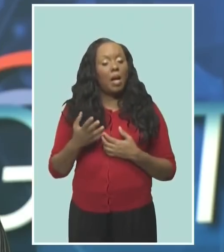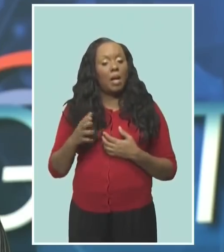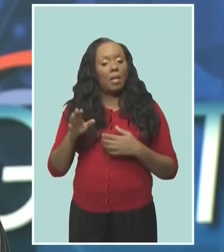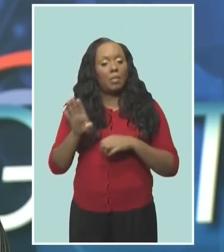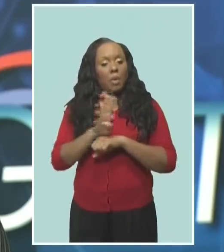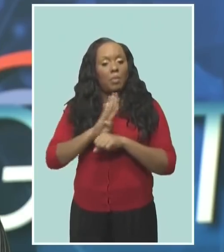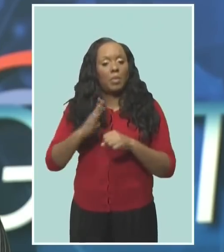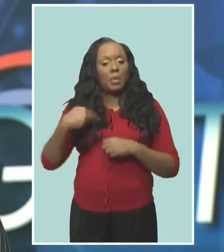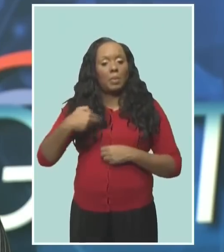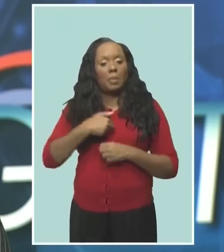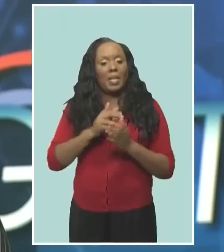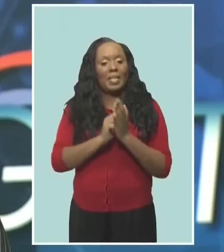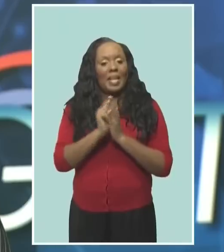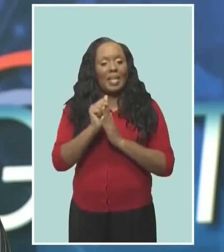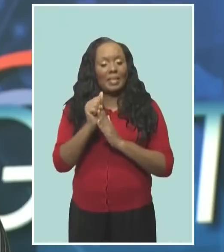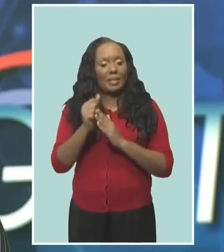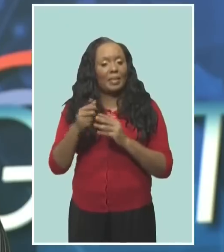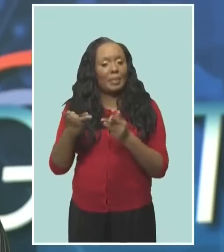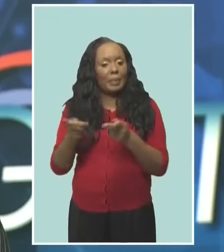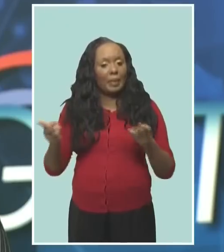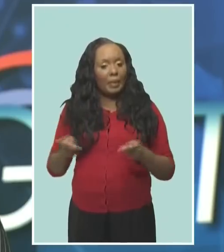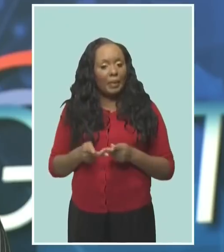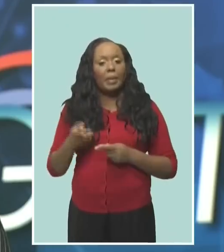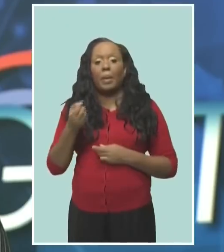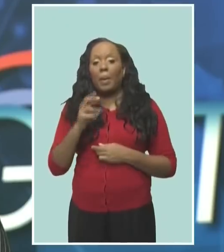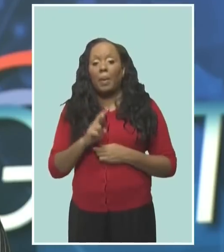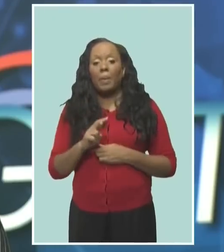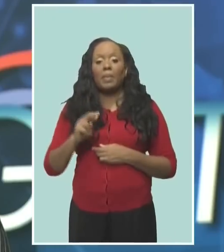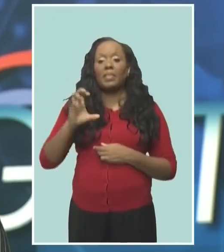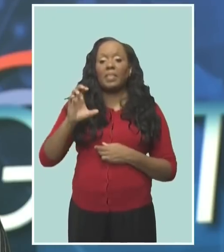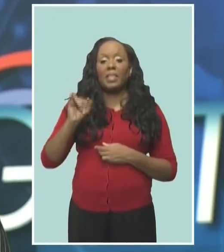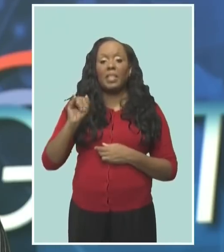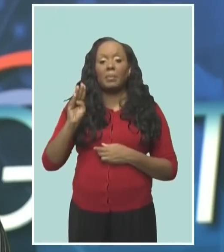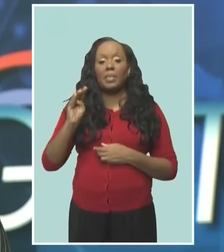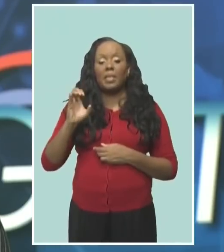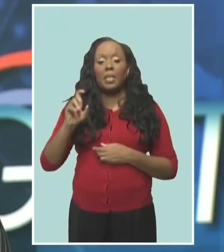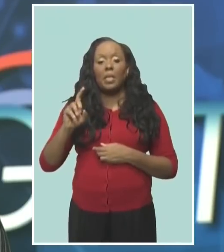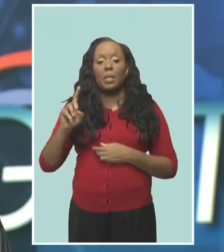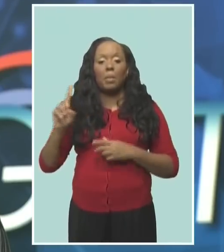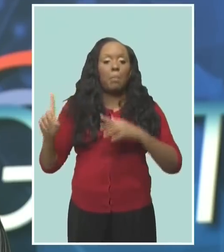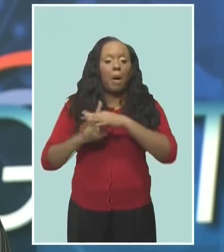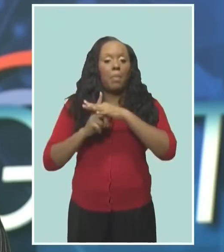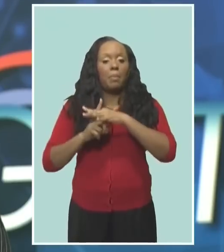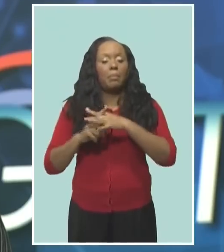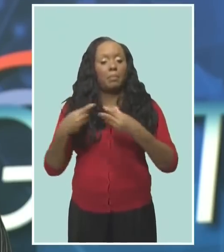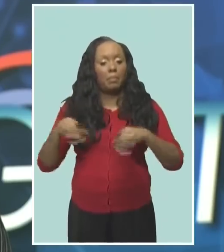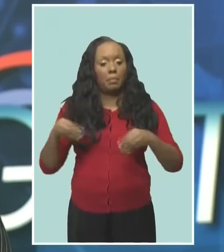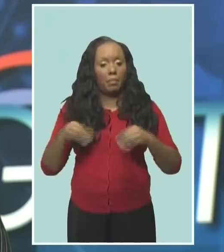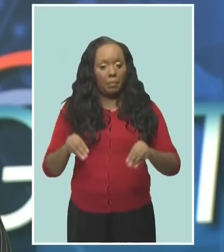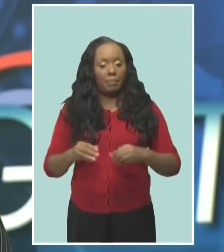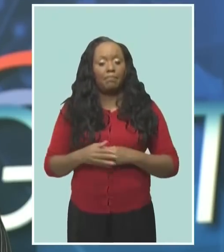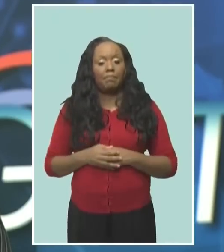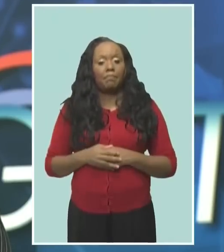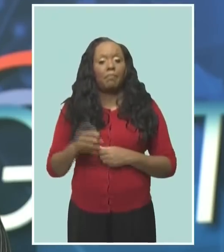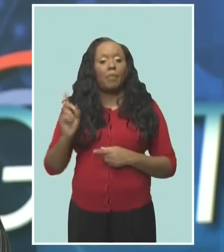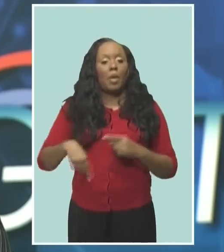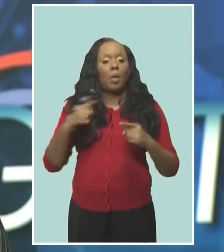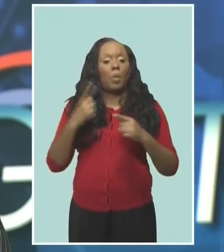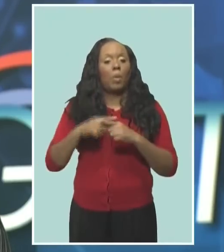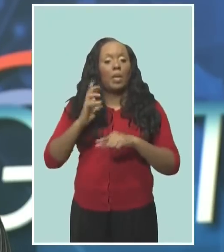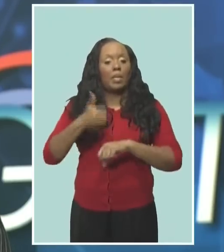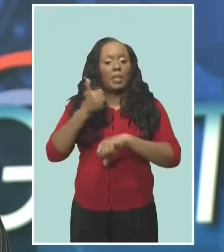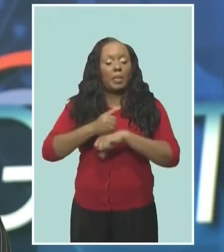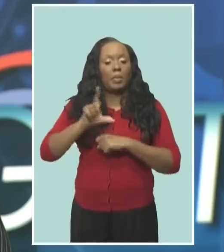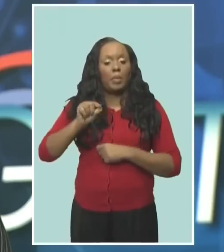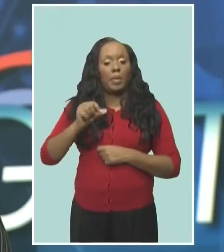Caribbean pop-ups. Managing Director, Barbados Operating Company, CIBC Caribbean, Donna Wellington, says since beginning in